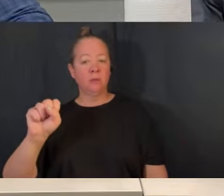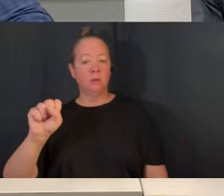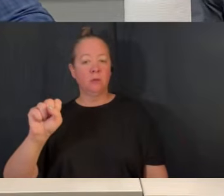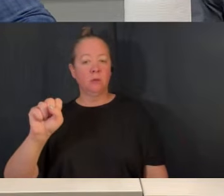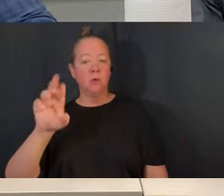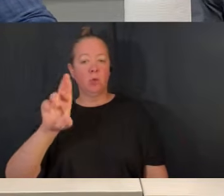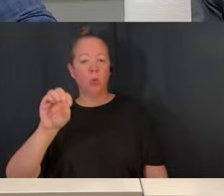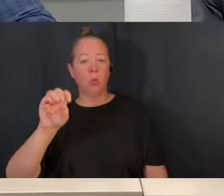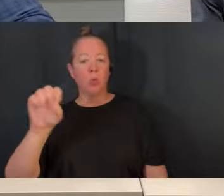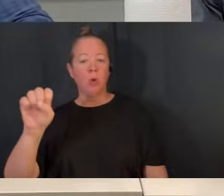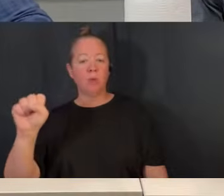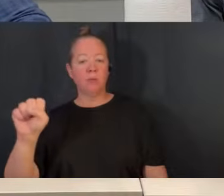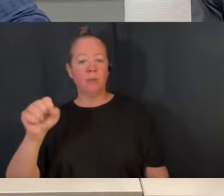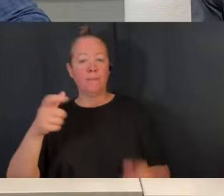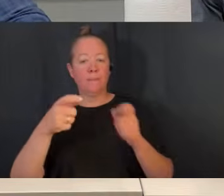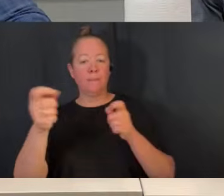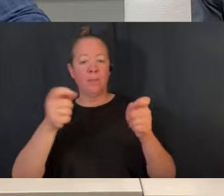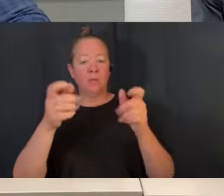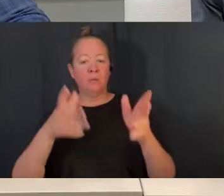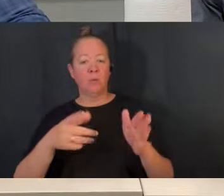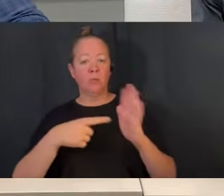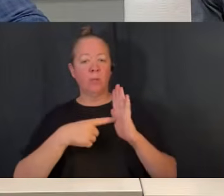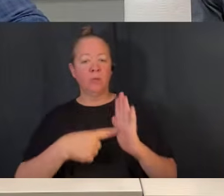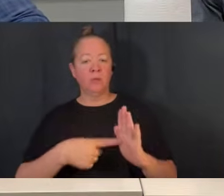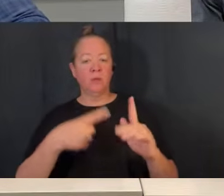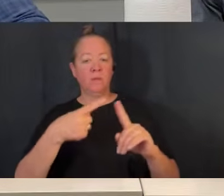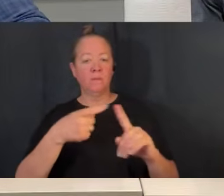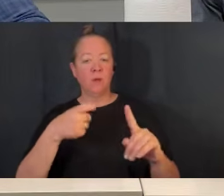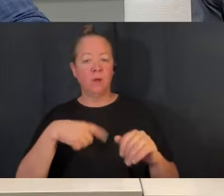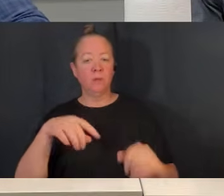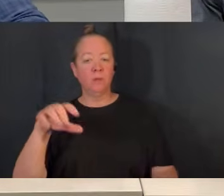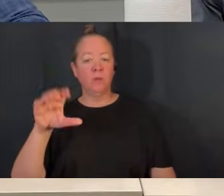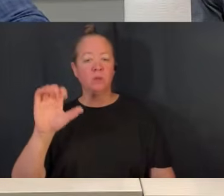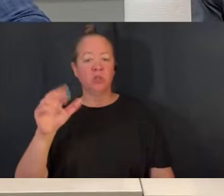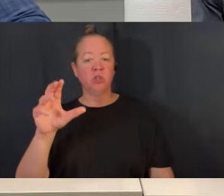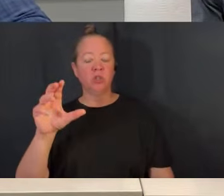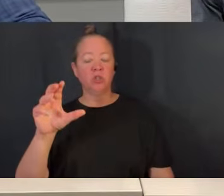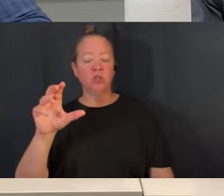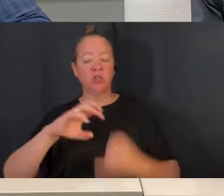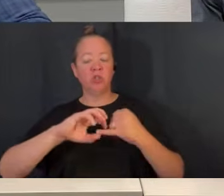Station Apartments and Ross Management recently met with town officials.